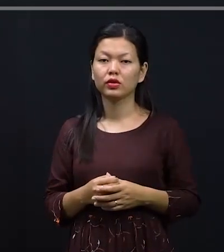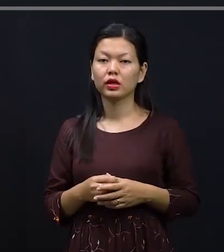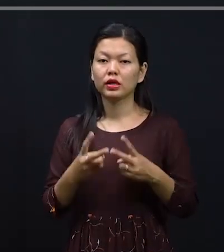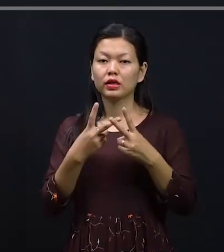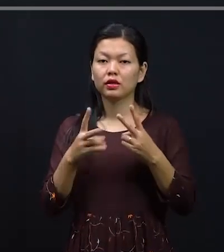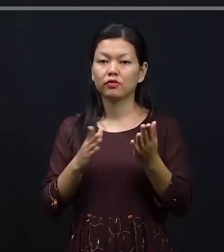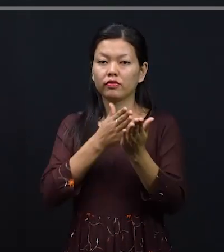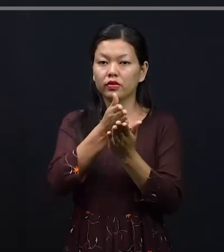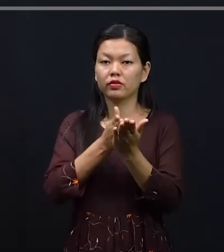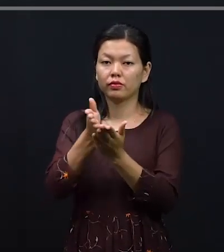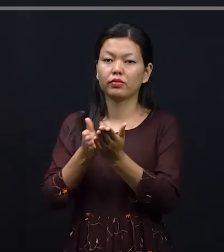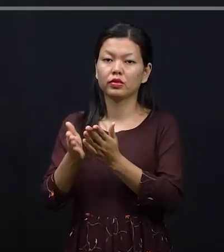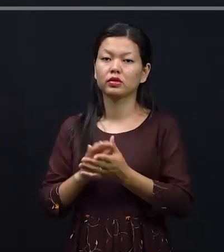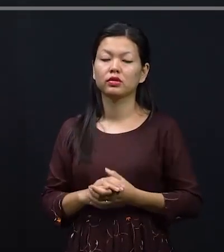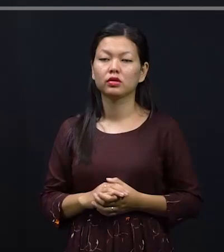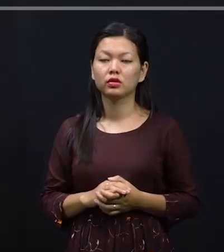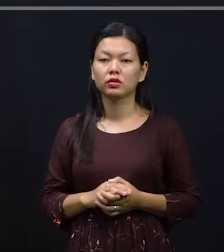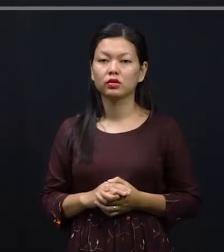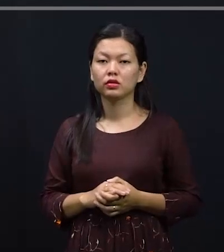So